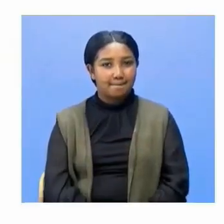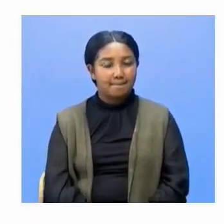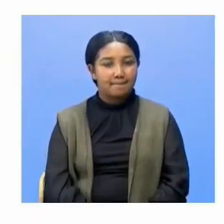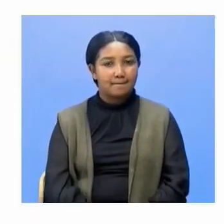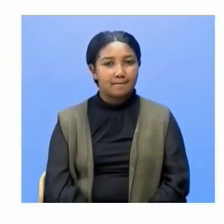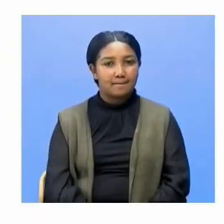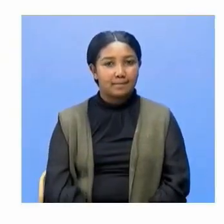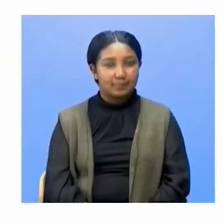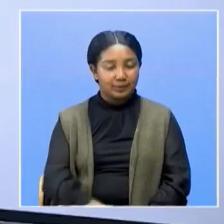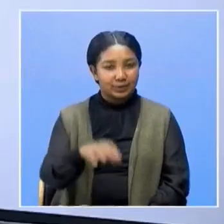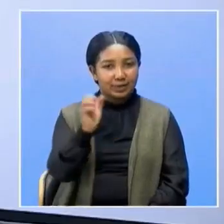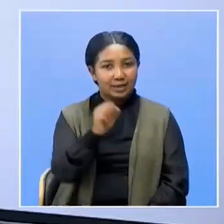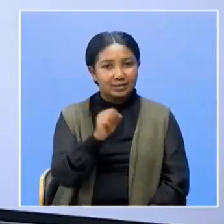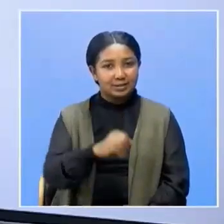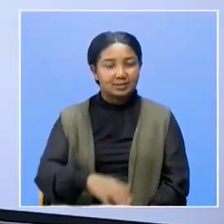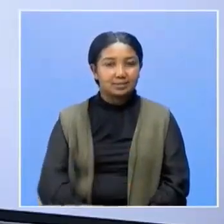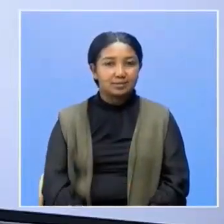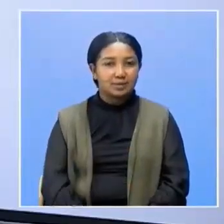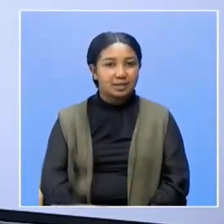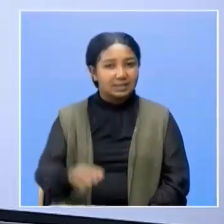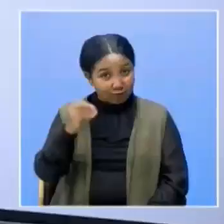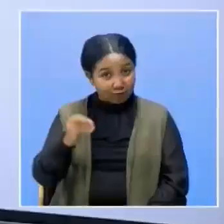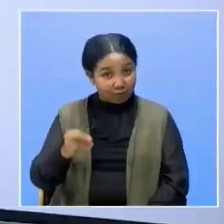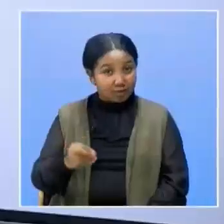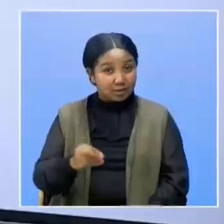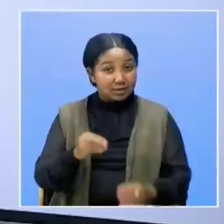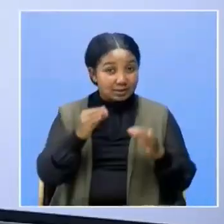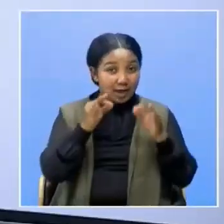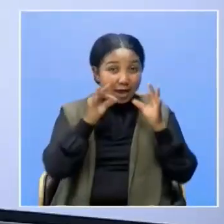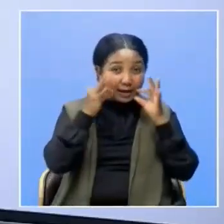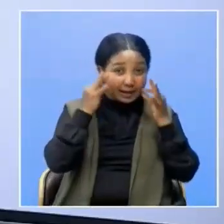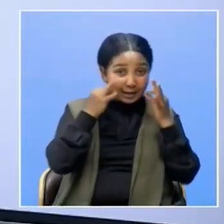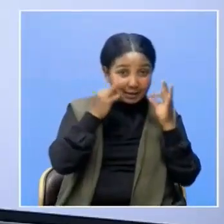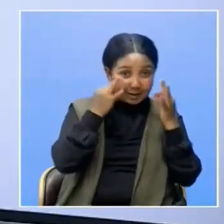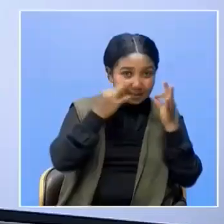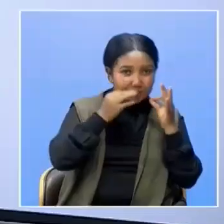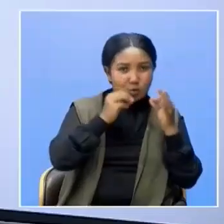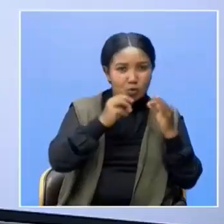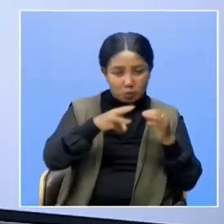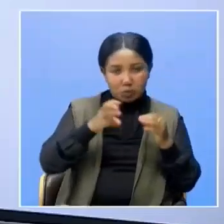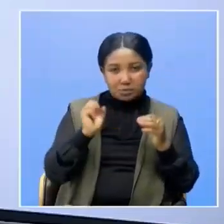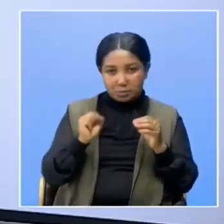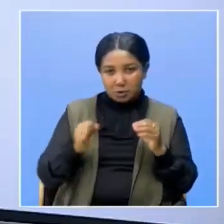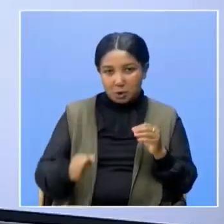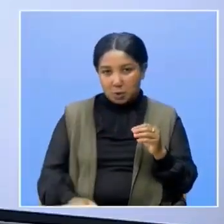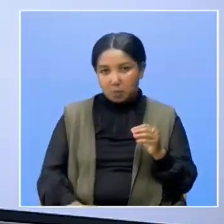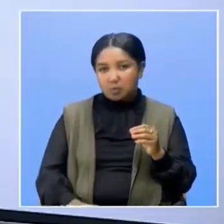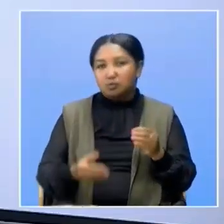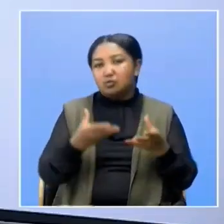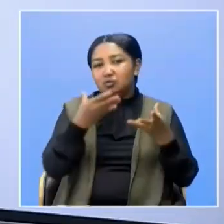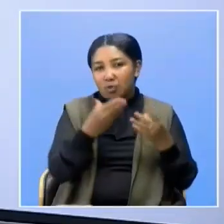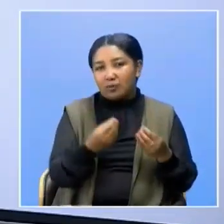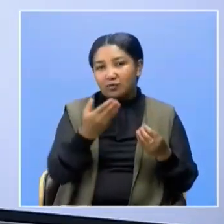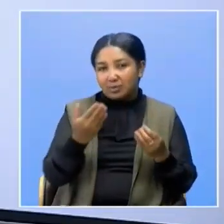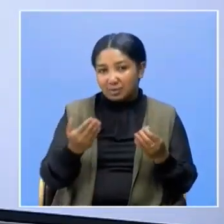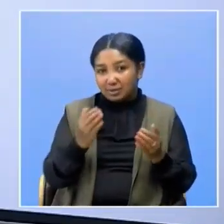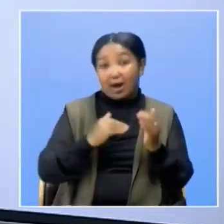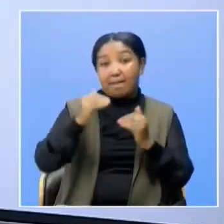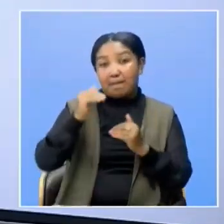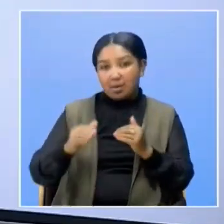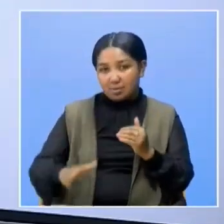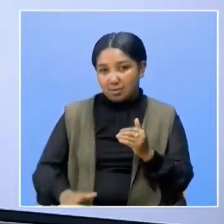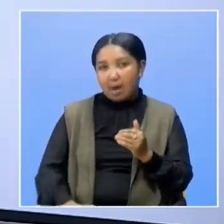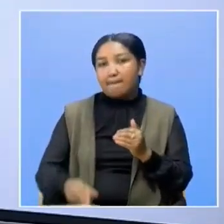Softer. Yes. The hair of the kitten was softer than the hair of what? Max, the